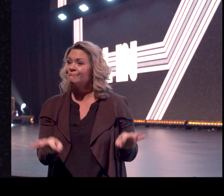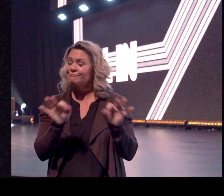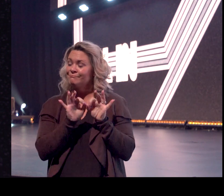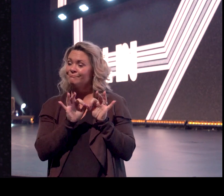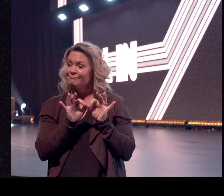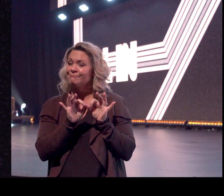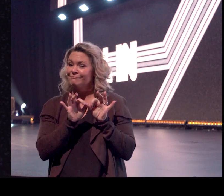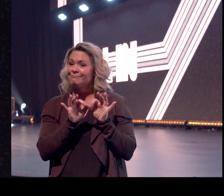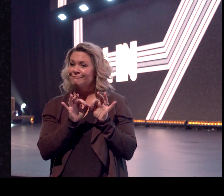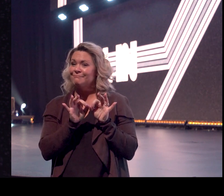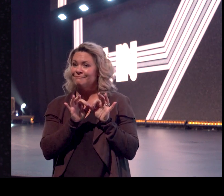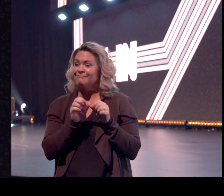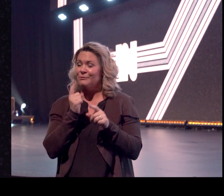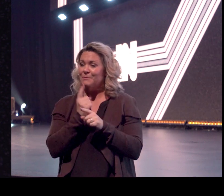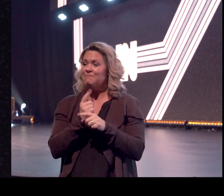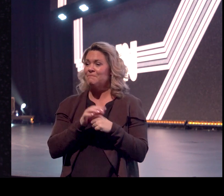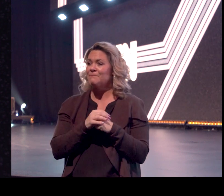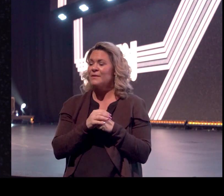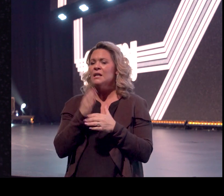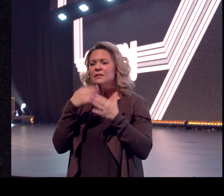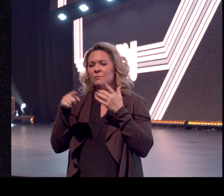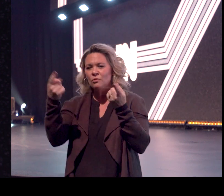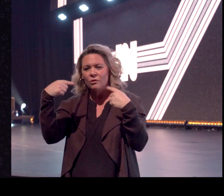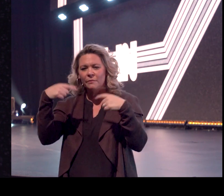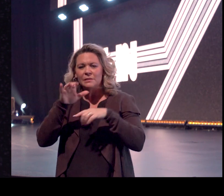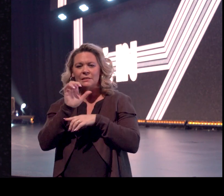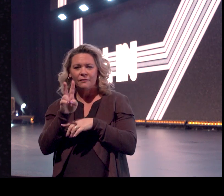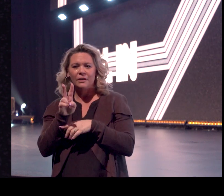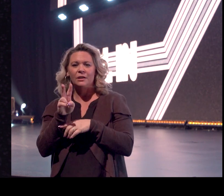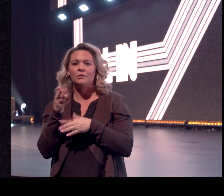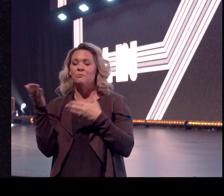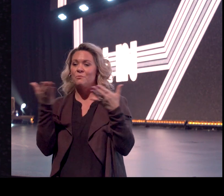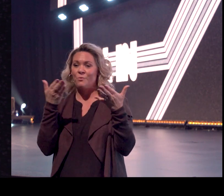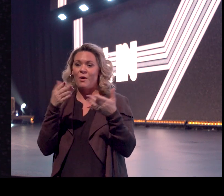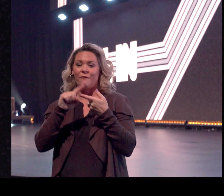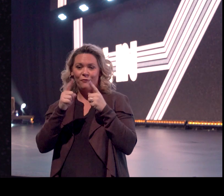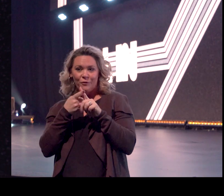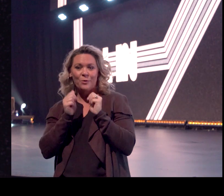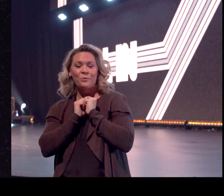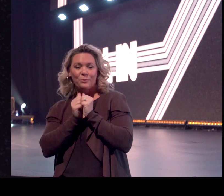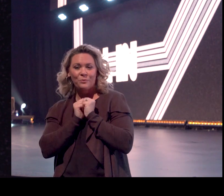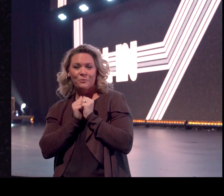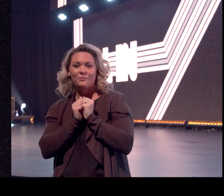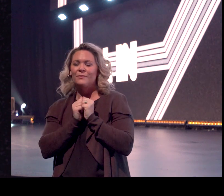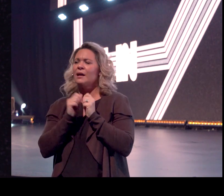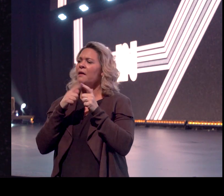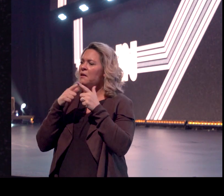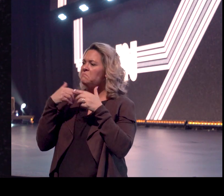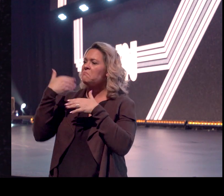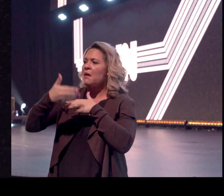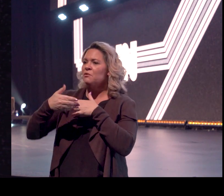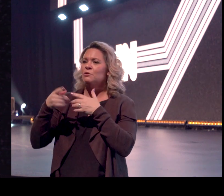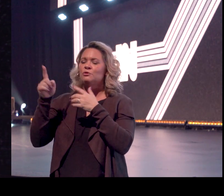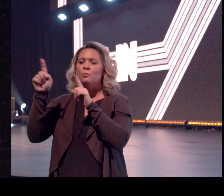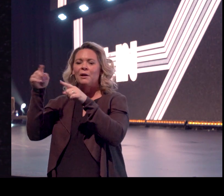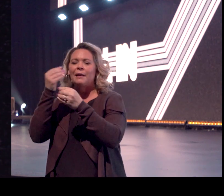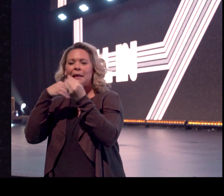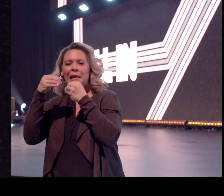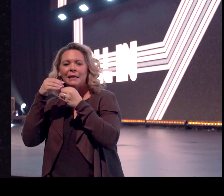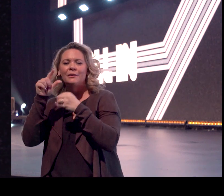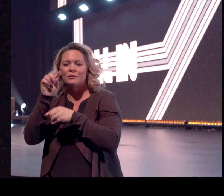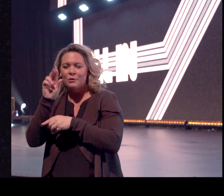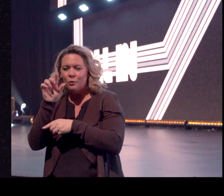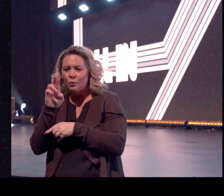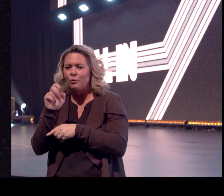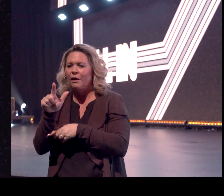insignificant. It doesn't matter beyond what you could ever imagine. Some of you have come to CCV and you've brought a friend with you. And after the service, you went and got something